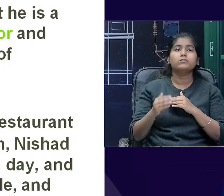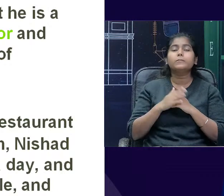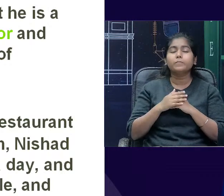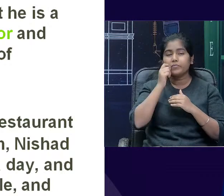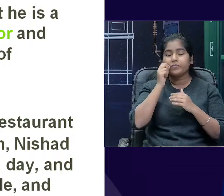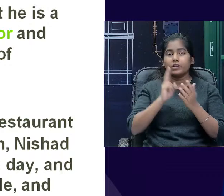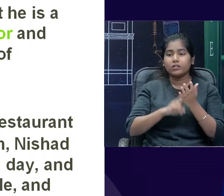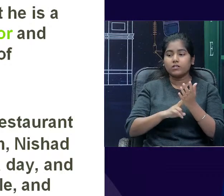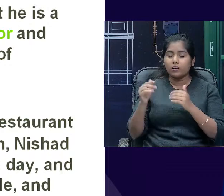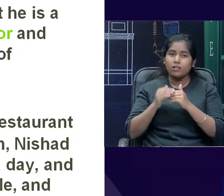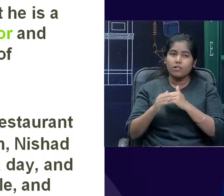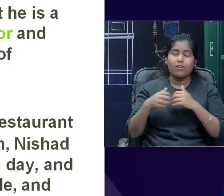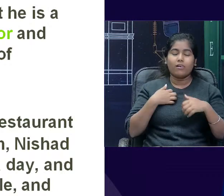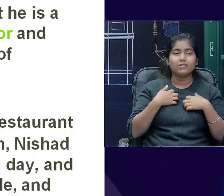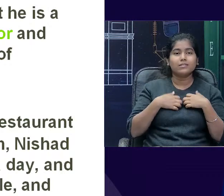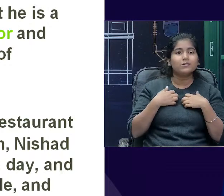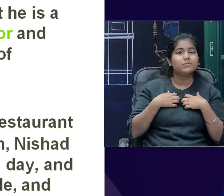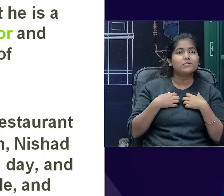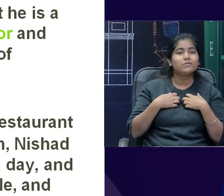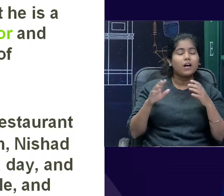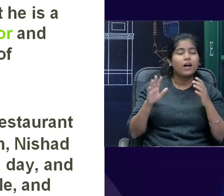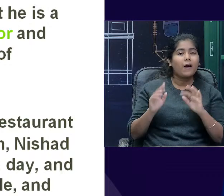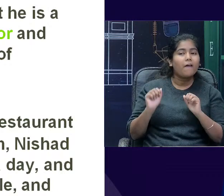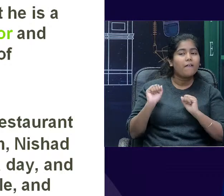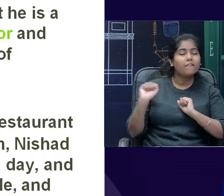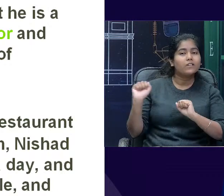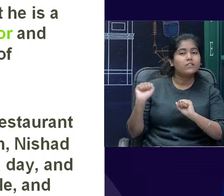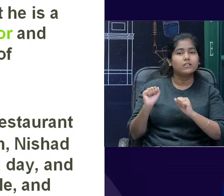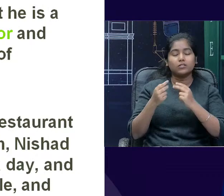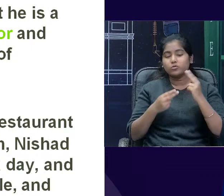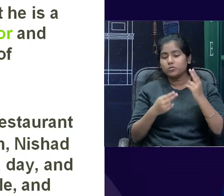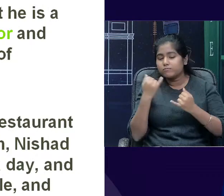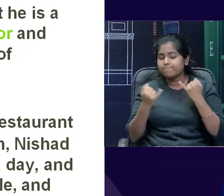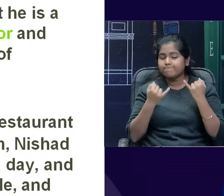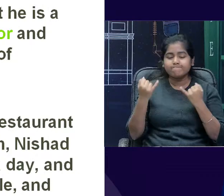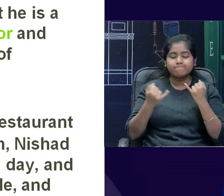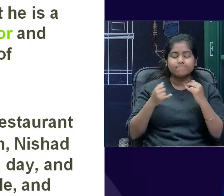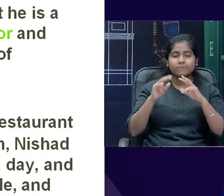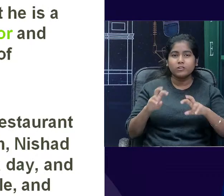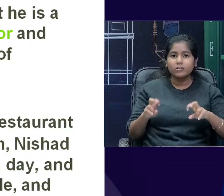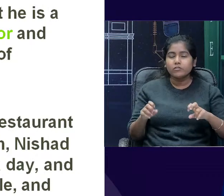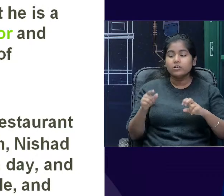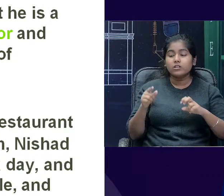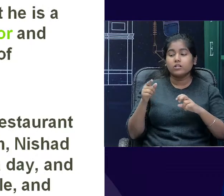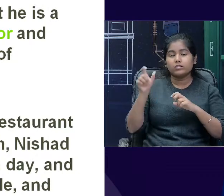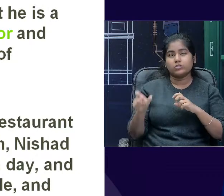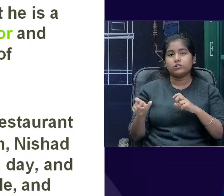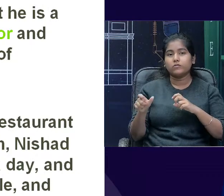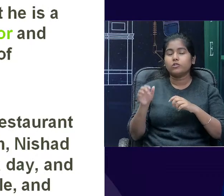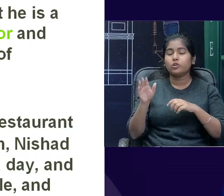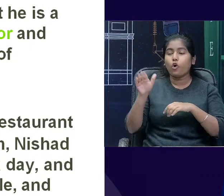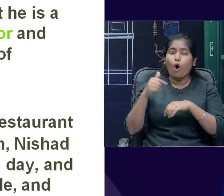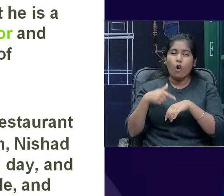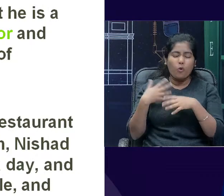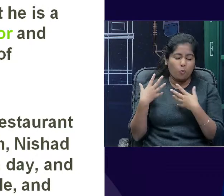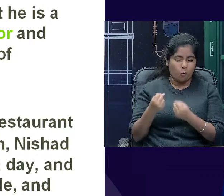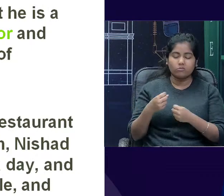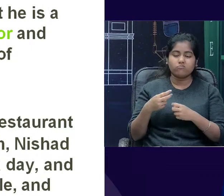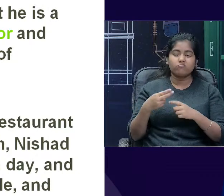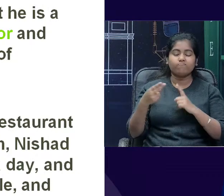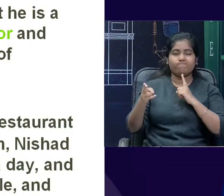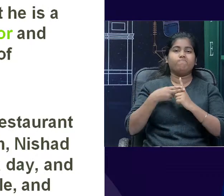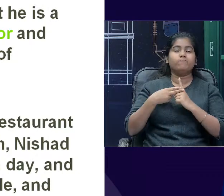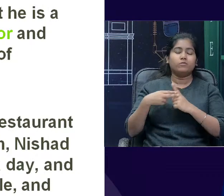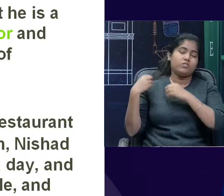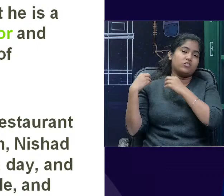very exciting part of his investigations, and he wanted to be called a responsible detective. So he joined the gang